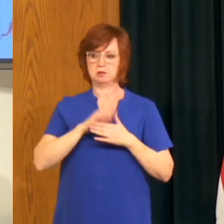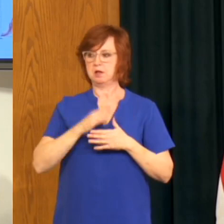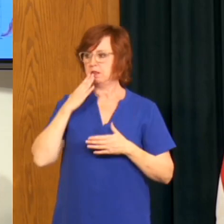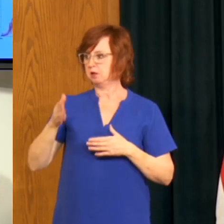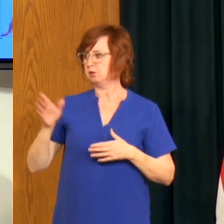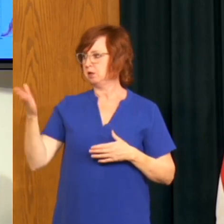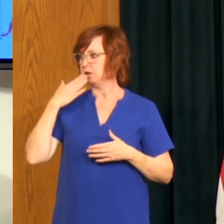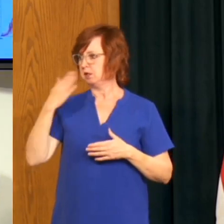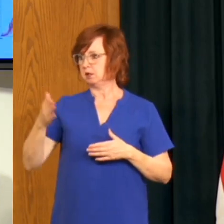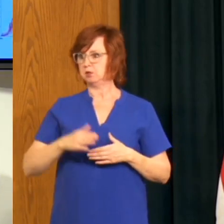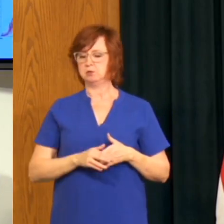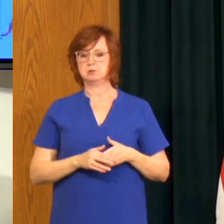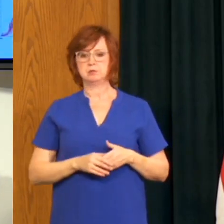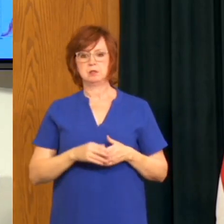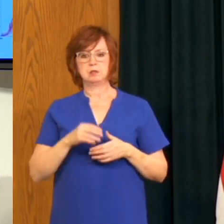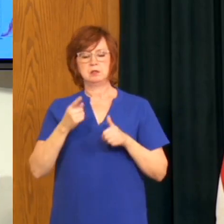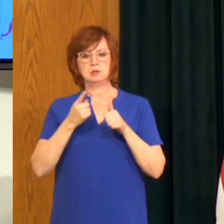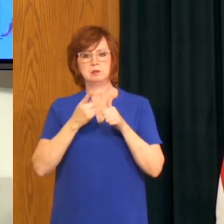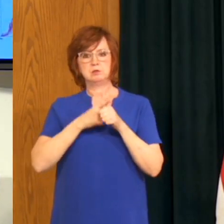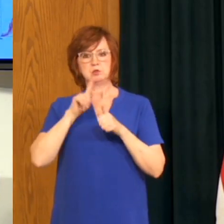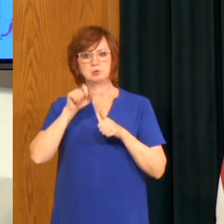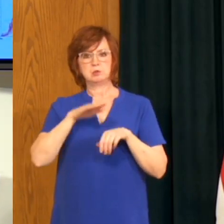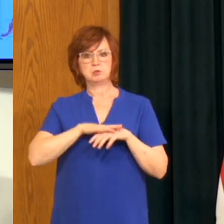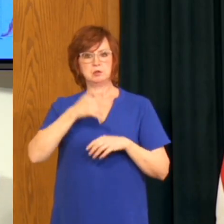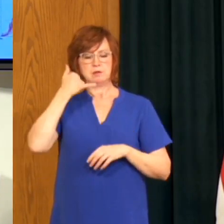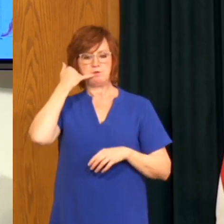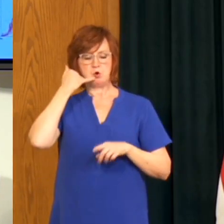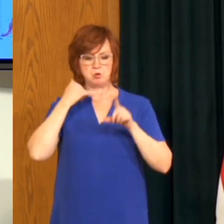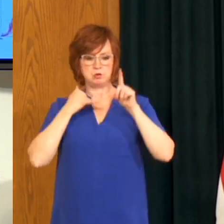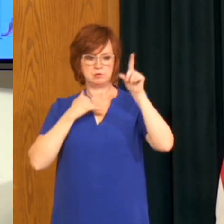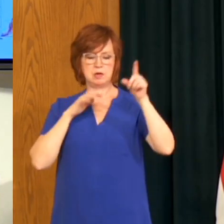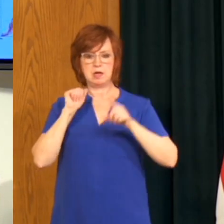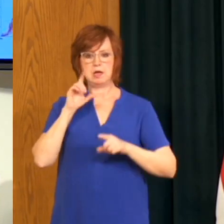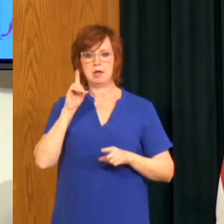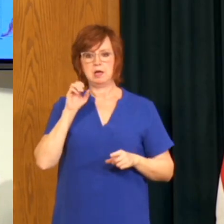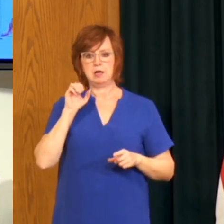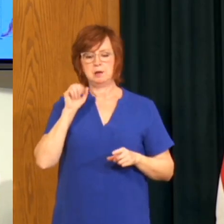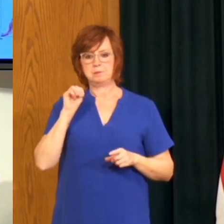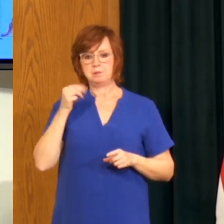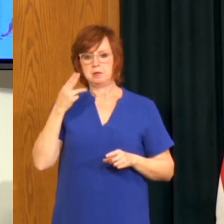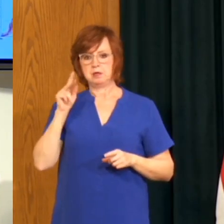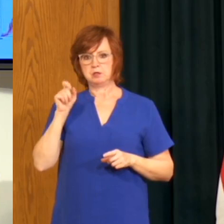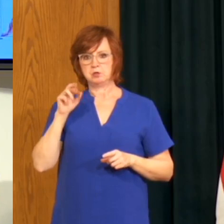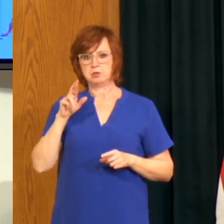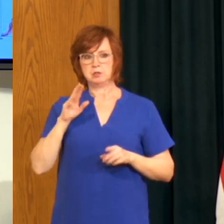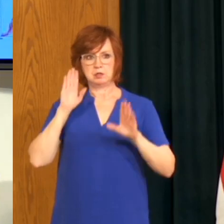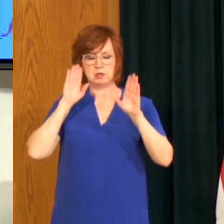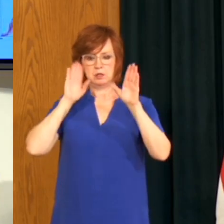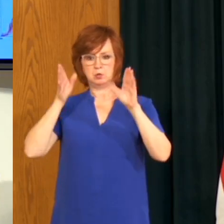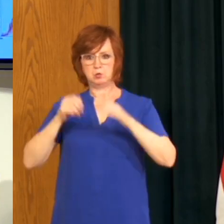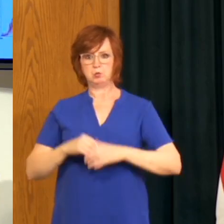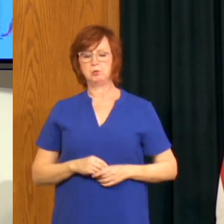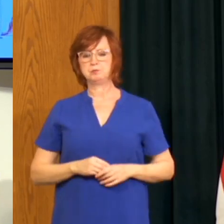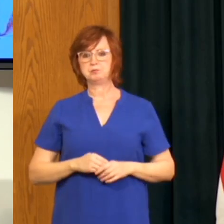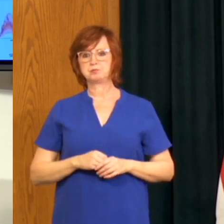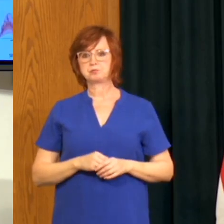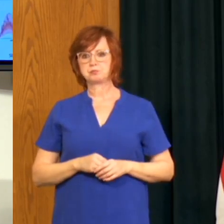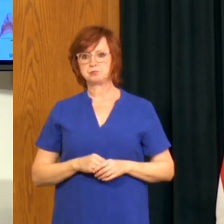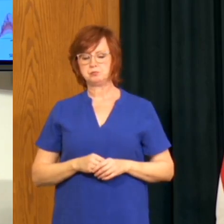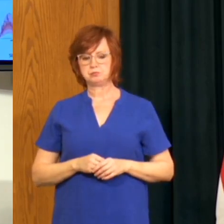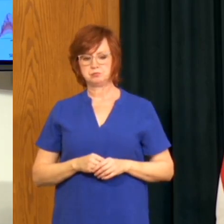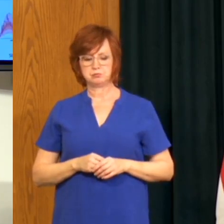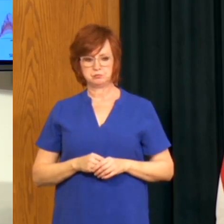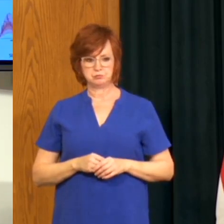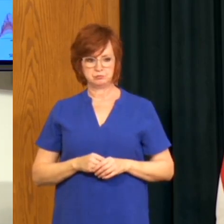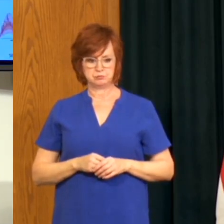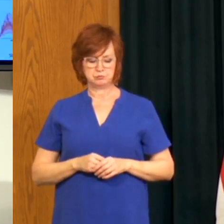We'll now take our first question from the phone line, operator. We have Adam Hunter with CBC. Good afternoon. I'm wondering what the